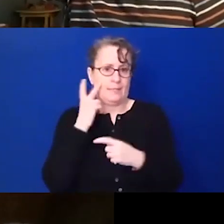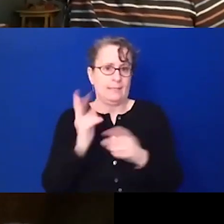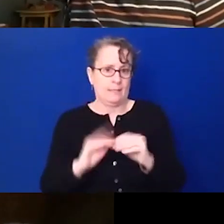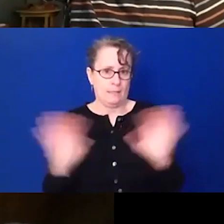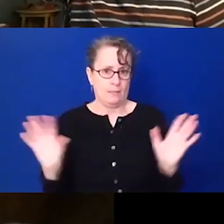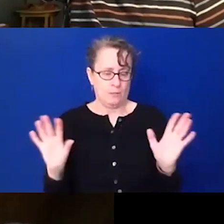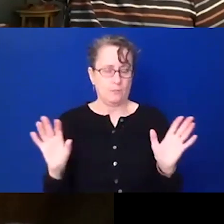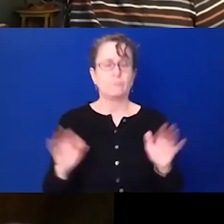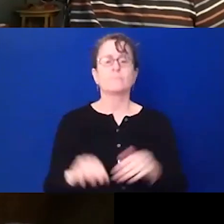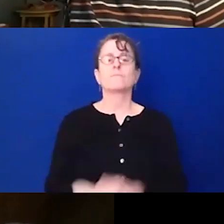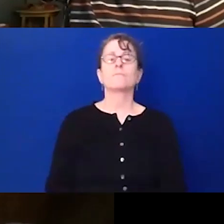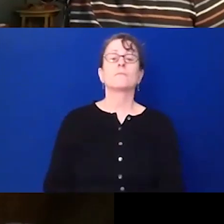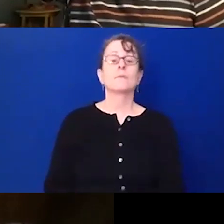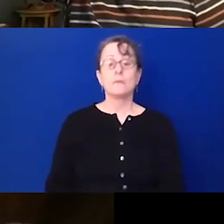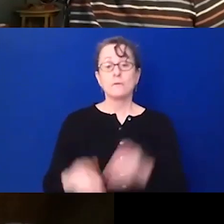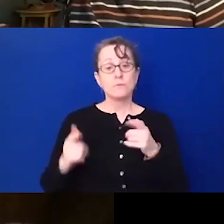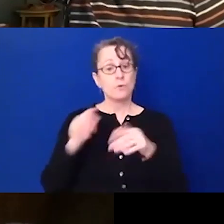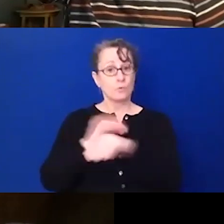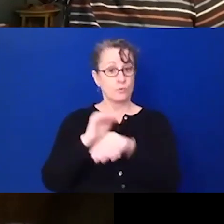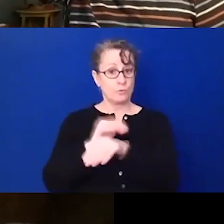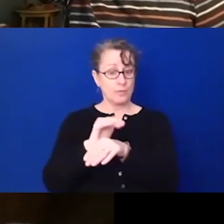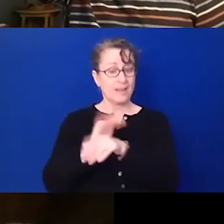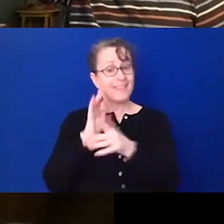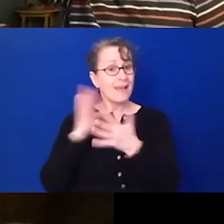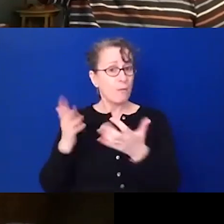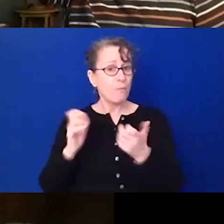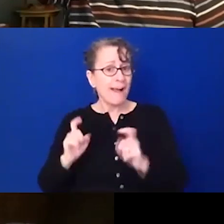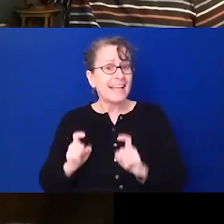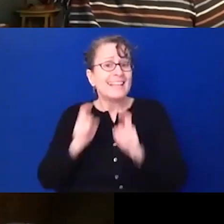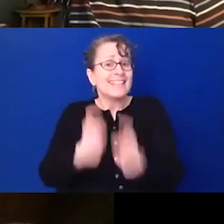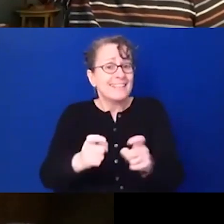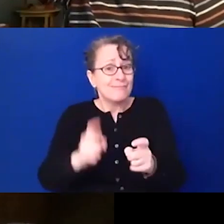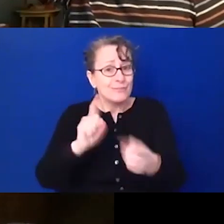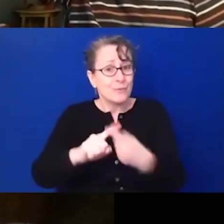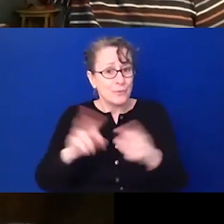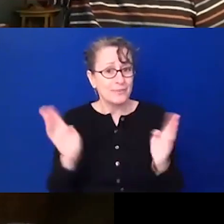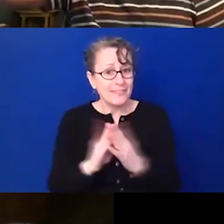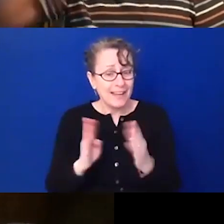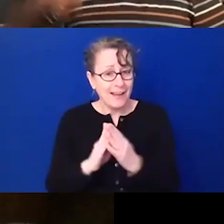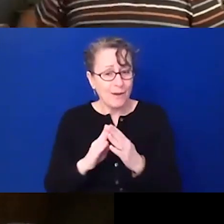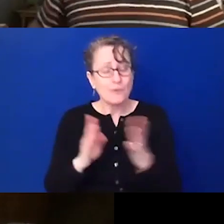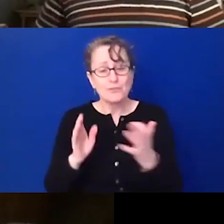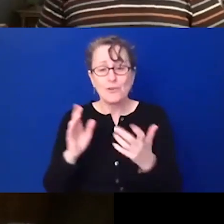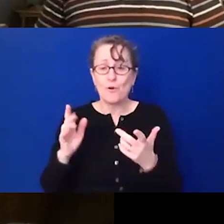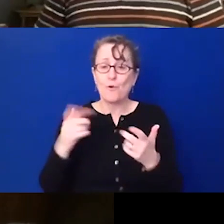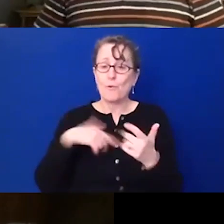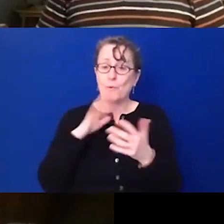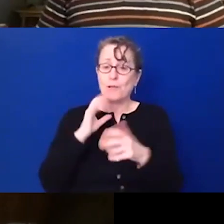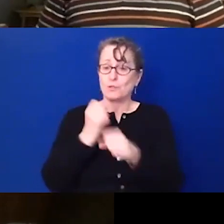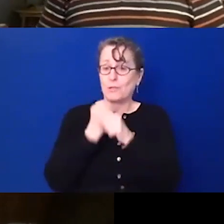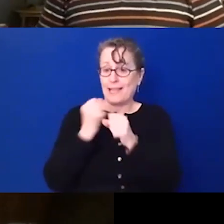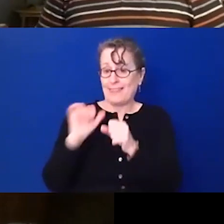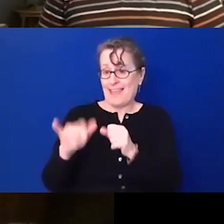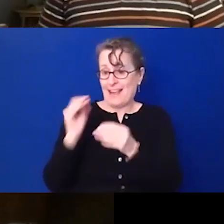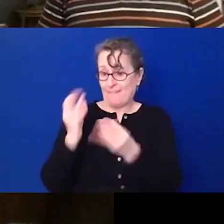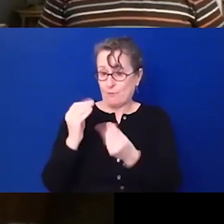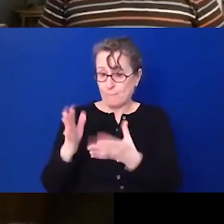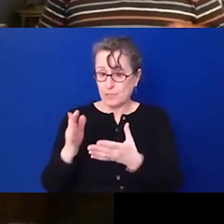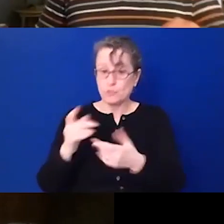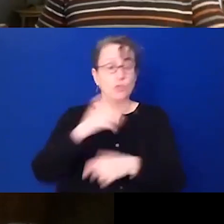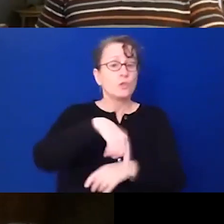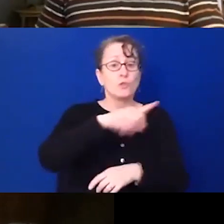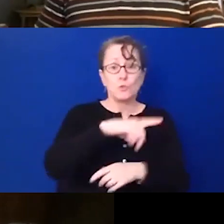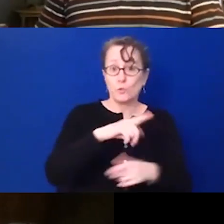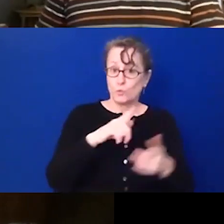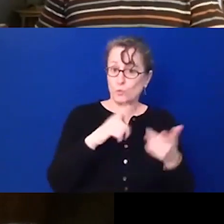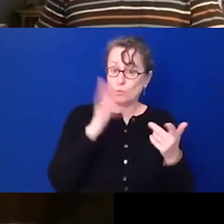the folks who are proposing to make this gift to the town and decide whether or not you'd like for the town to receive this gift and allow it to be